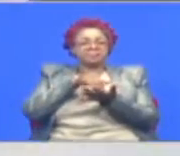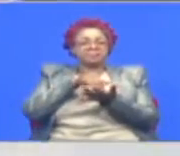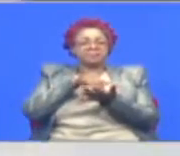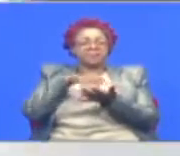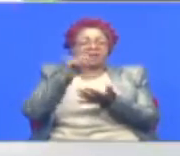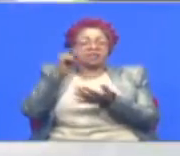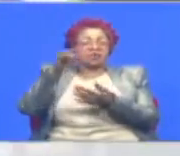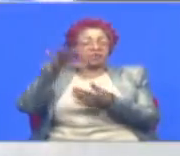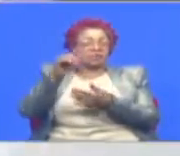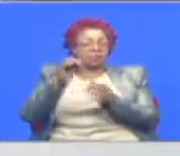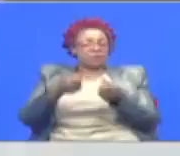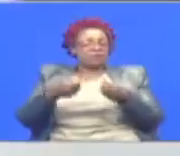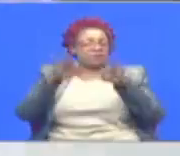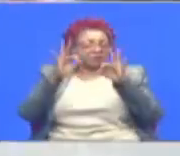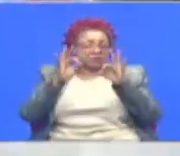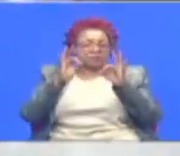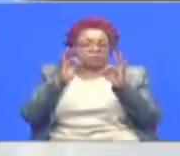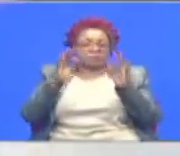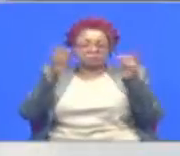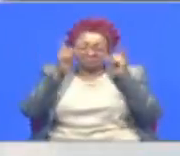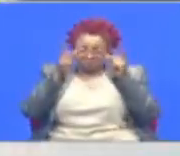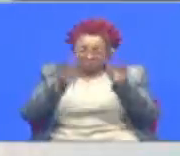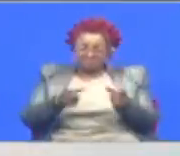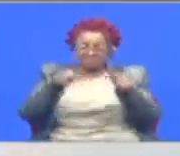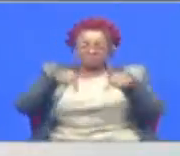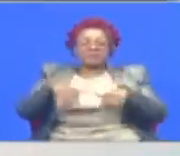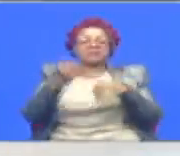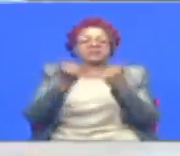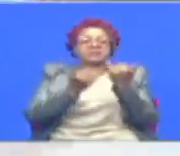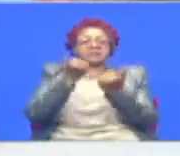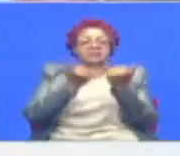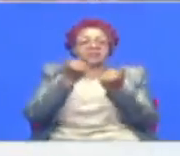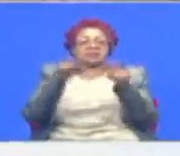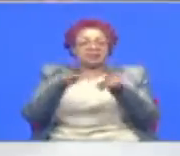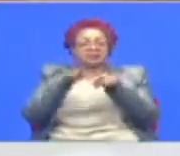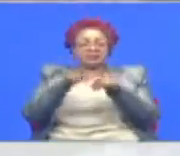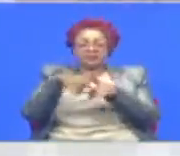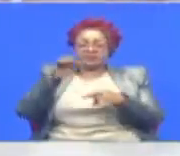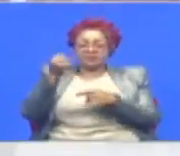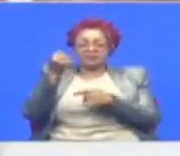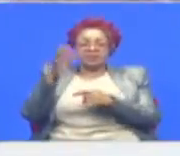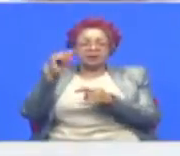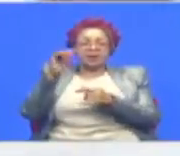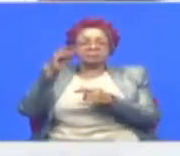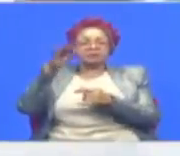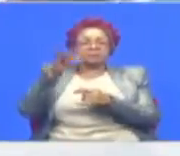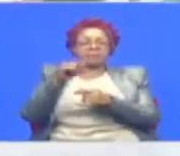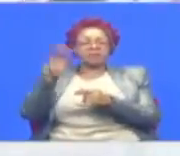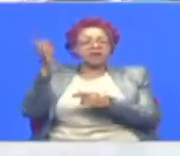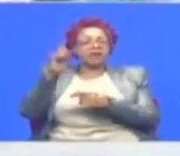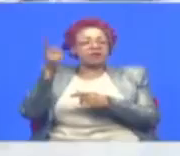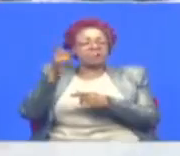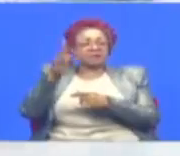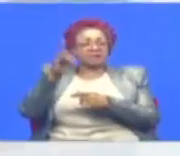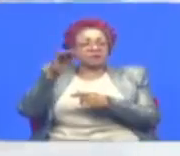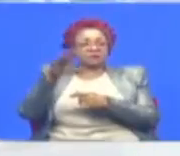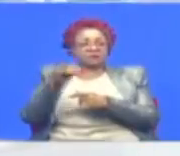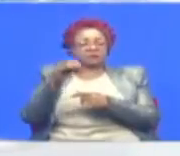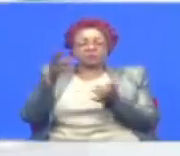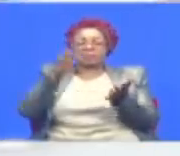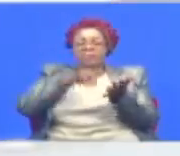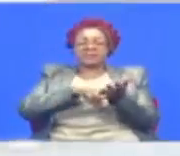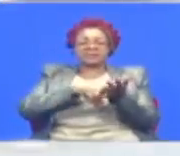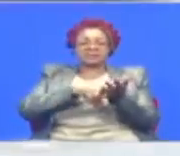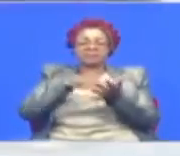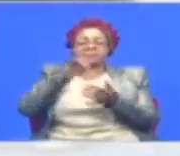Anyolo will be officially inaugurated this Saturday as the fifth Archbishop of Nairobi Diocese to replace John